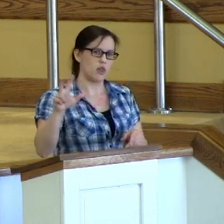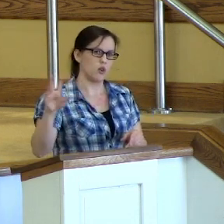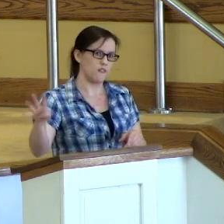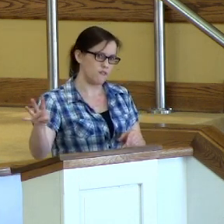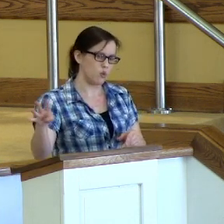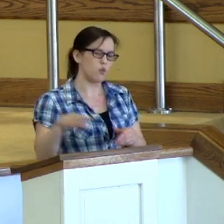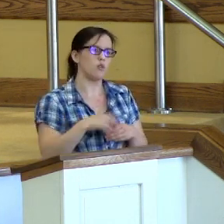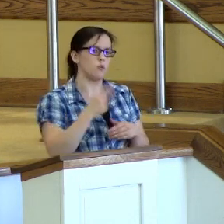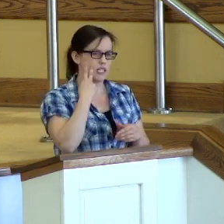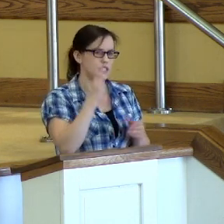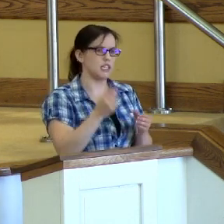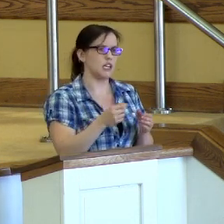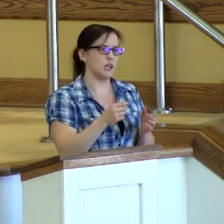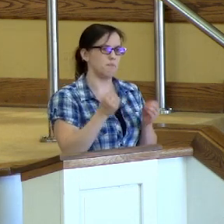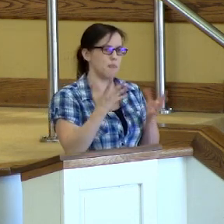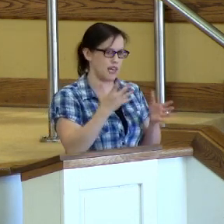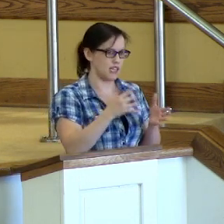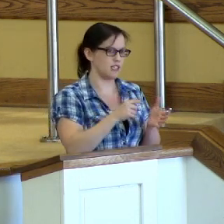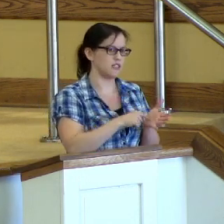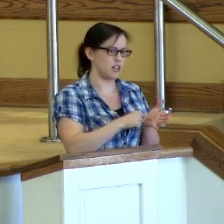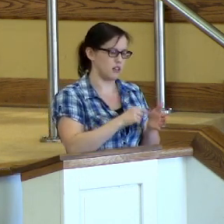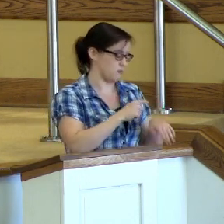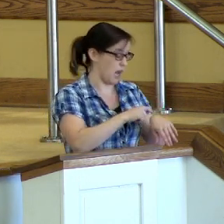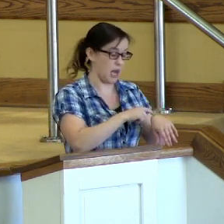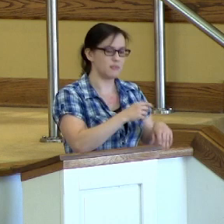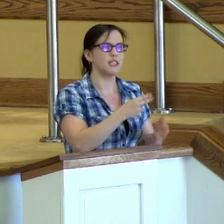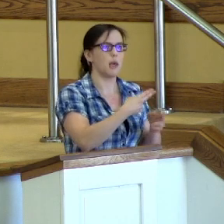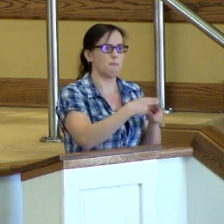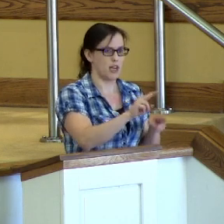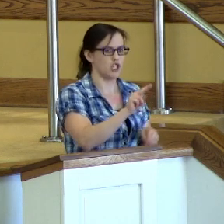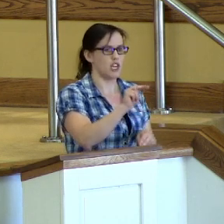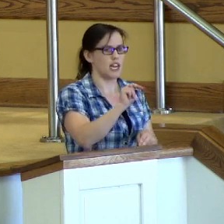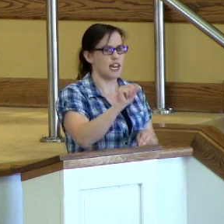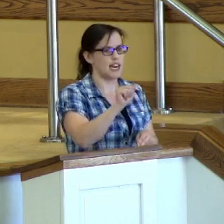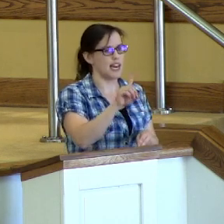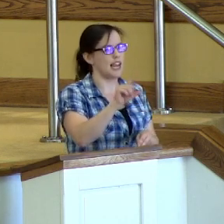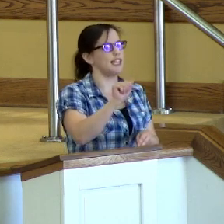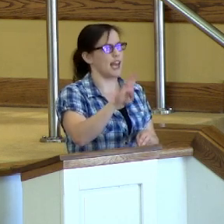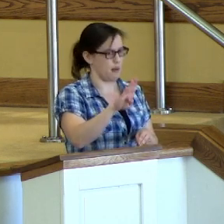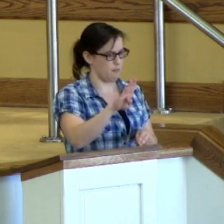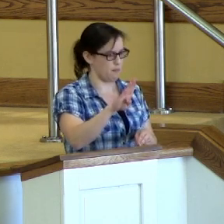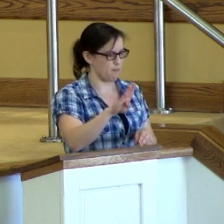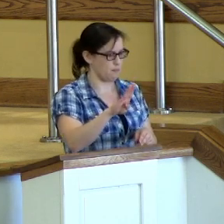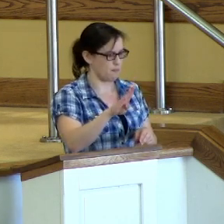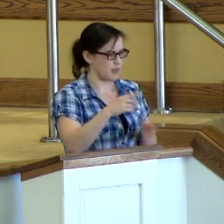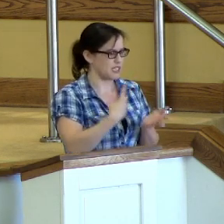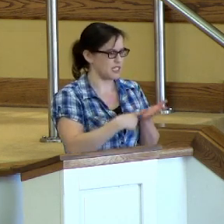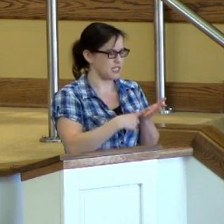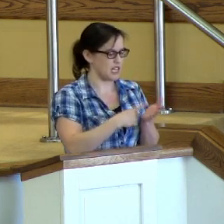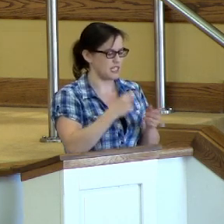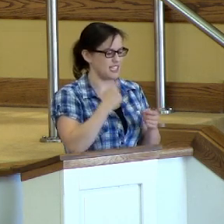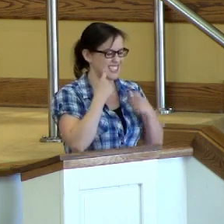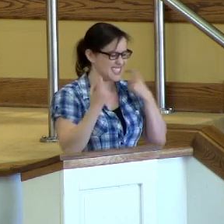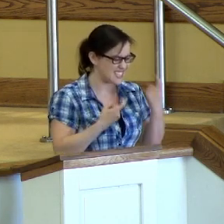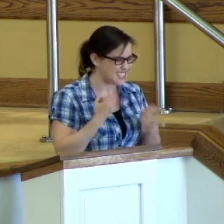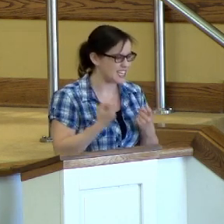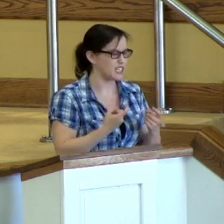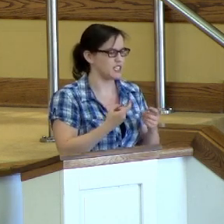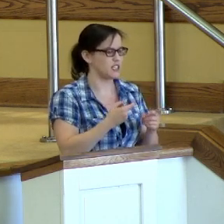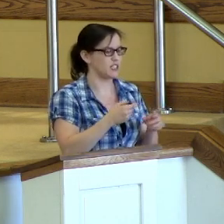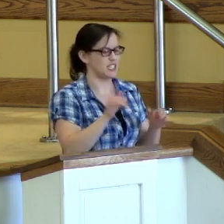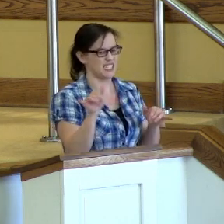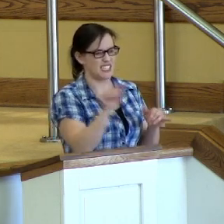2, 19. And that's when he talks about Nadab, about the sins of Jeroboam. And he was in the way of